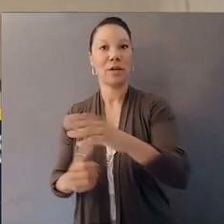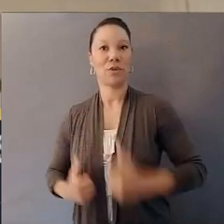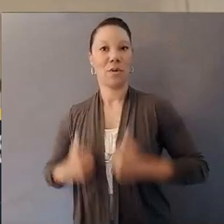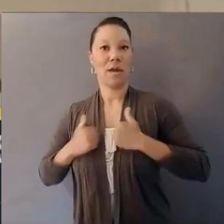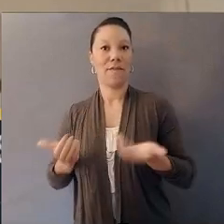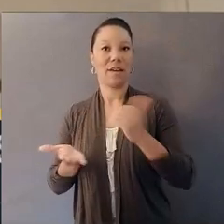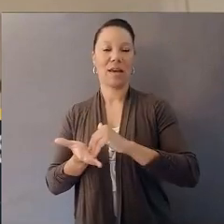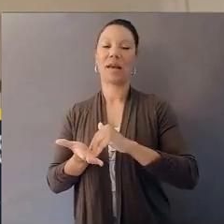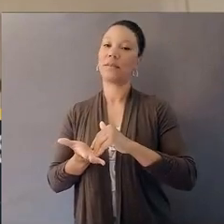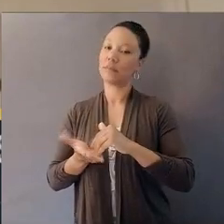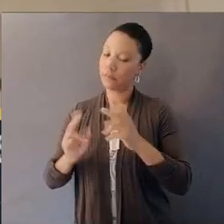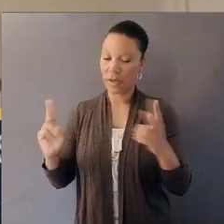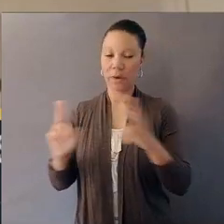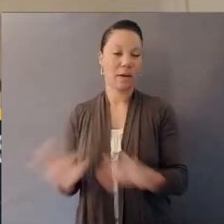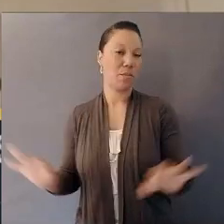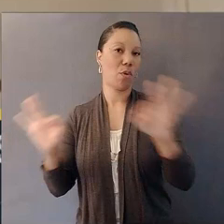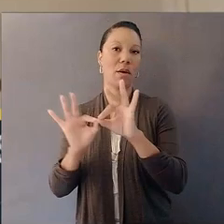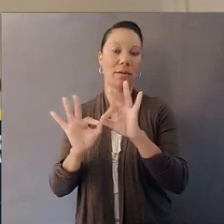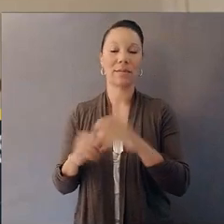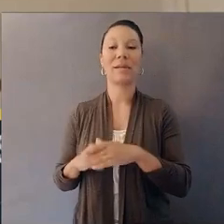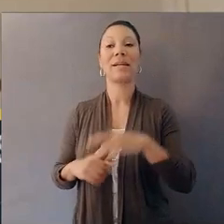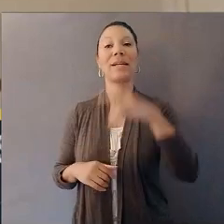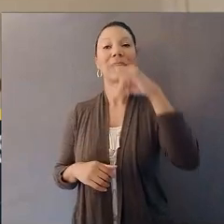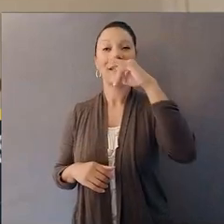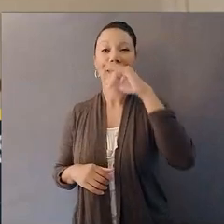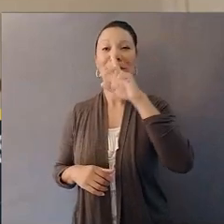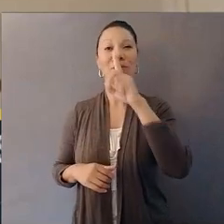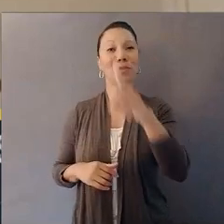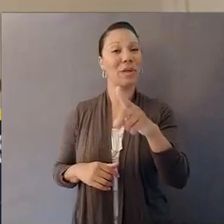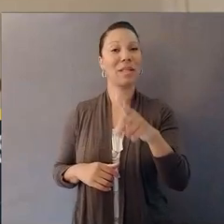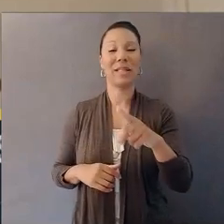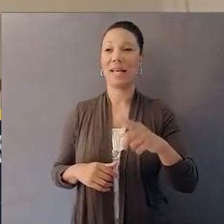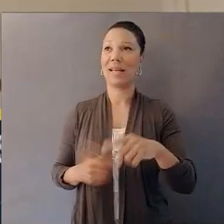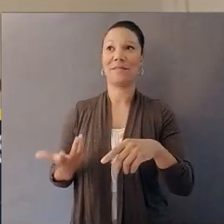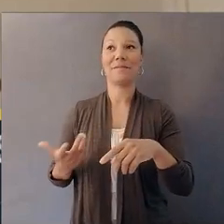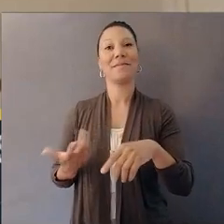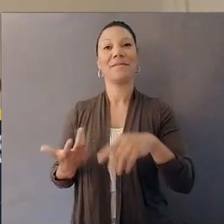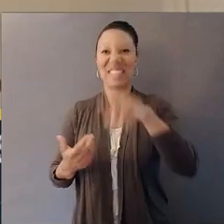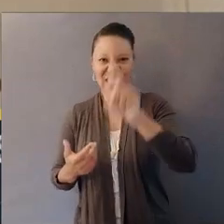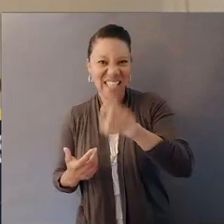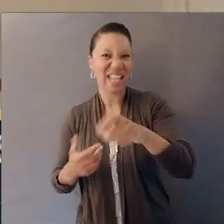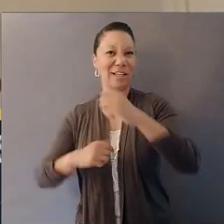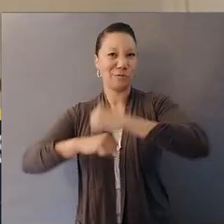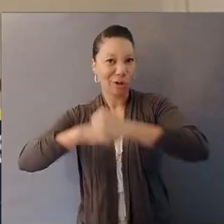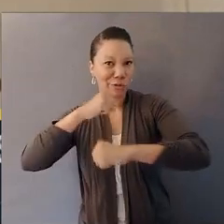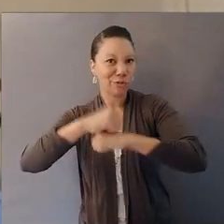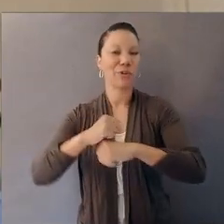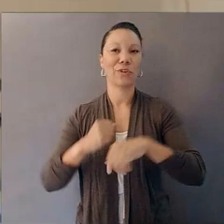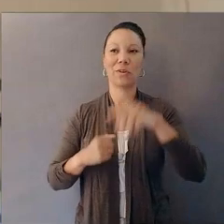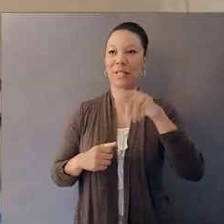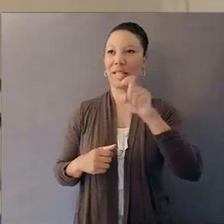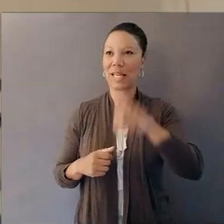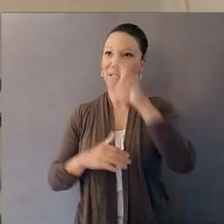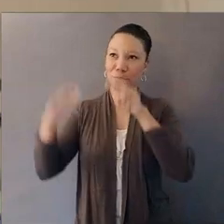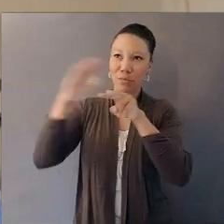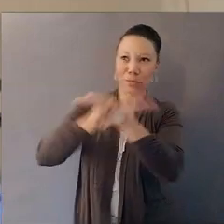of the utmost importance. Kids thrive on structure. They thrive on that routine of waking up and knowing what their day is